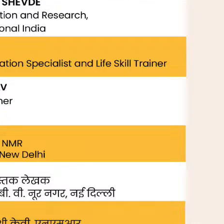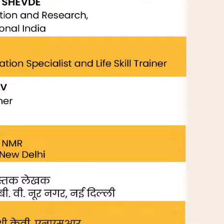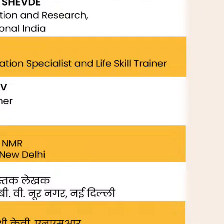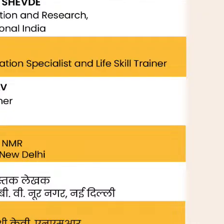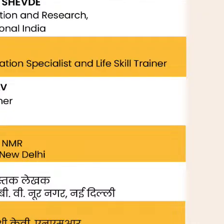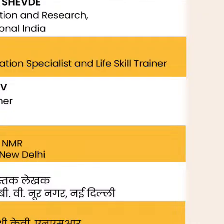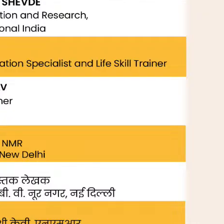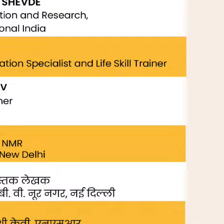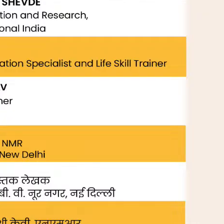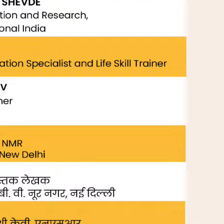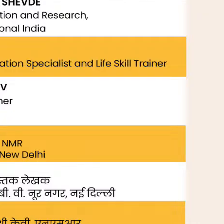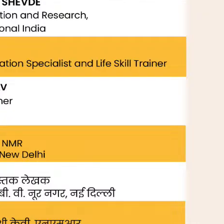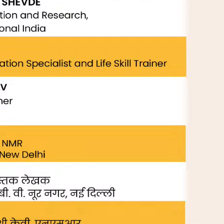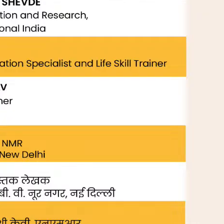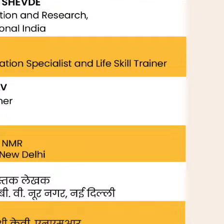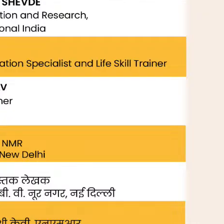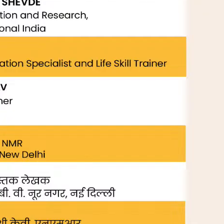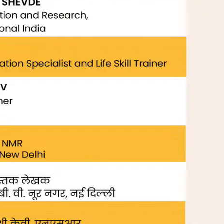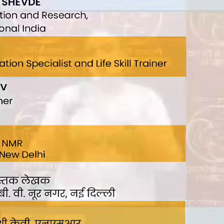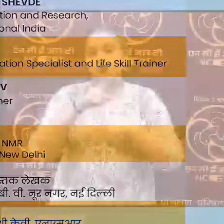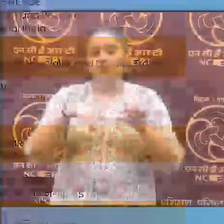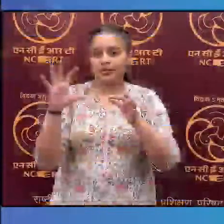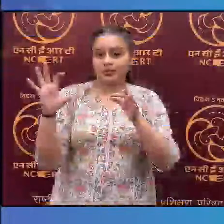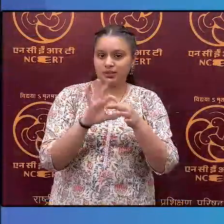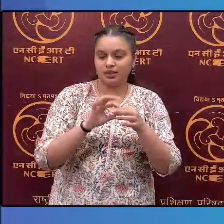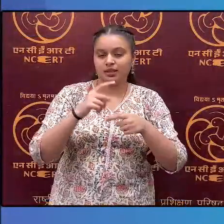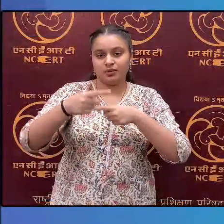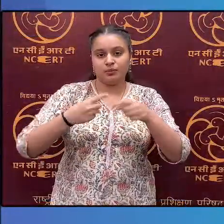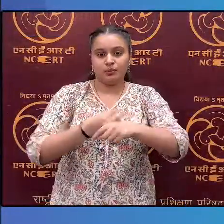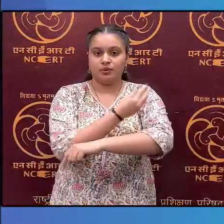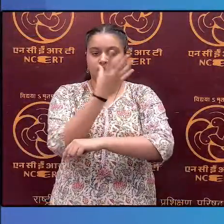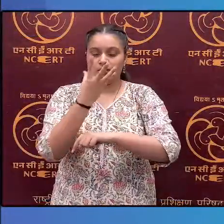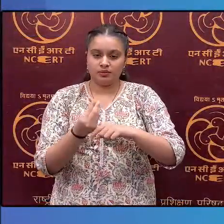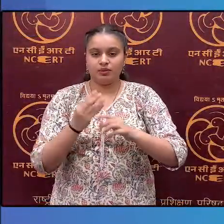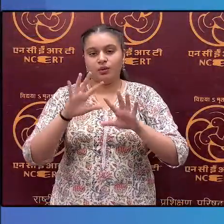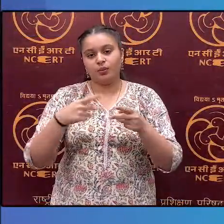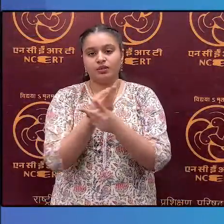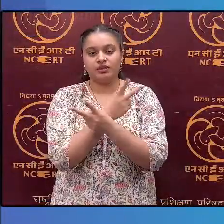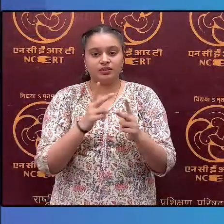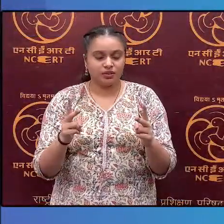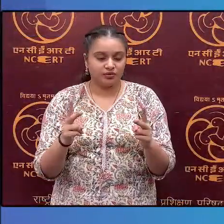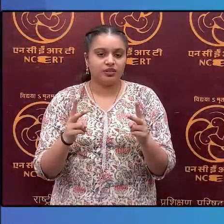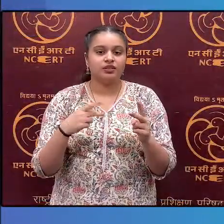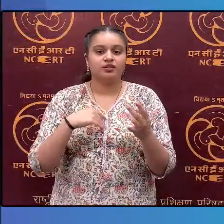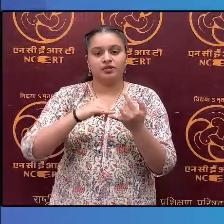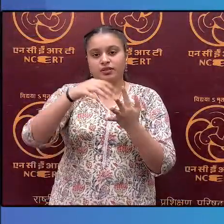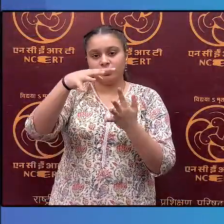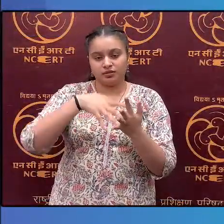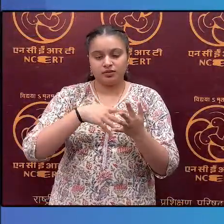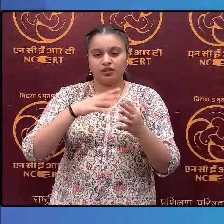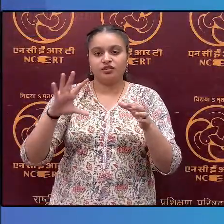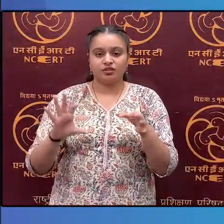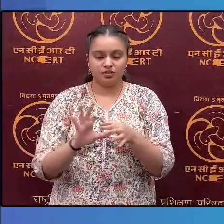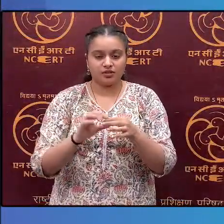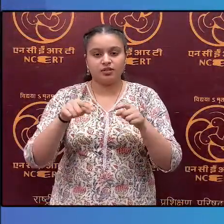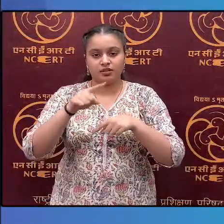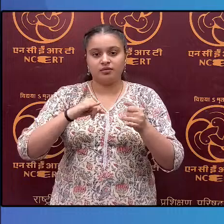matter among teens. So be with us throughout the day, and with all these sessions, me Renu Bhatt